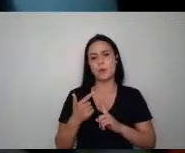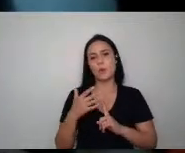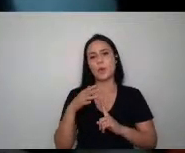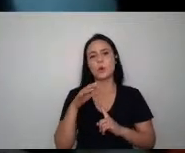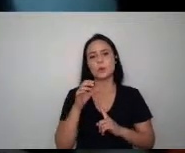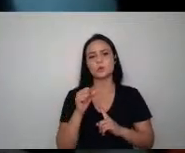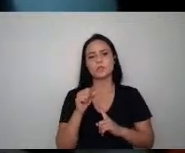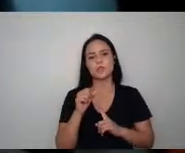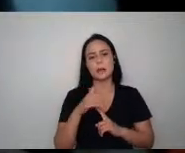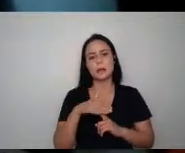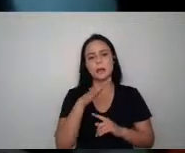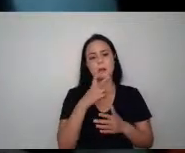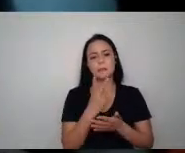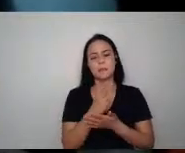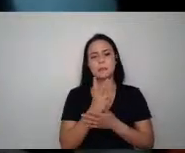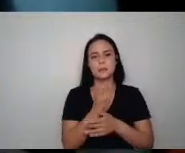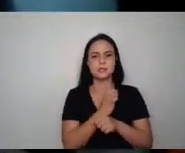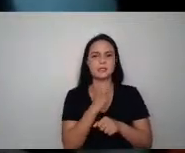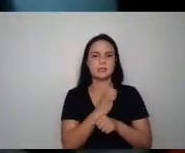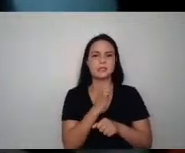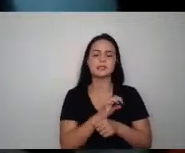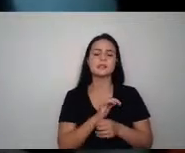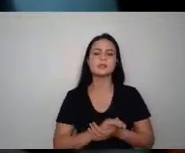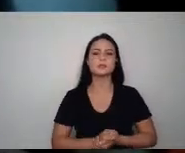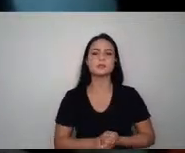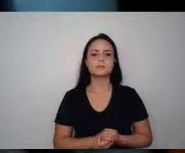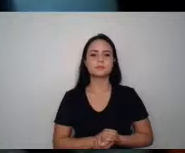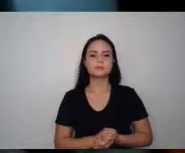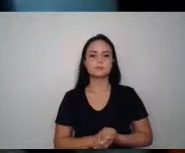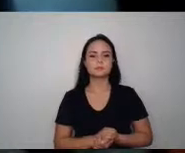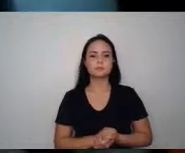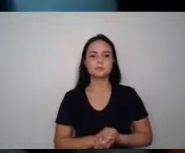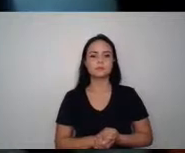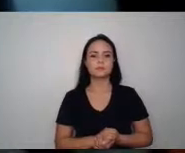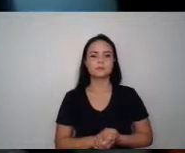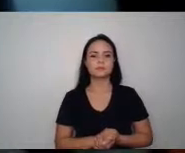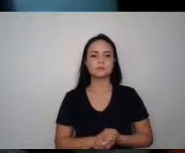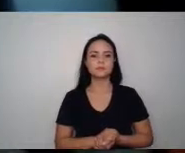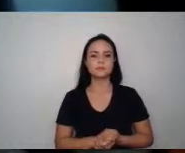even after hearing the activity,